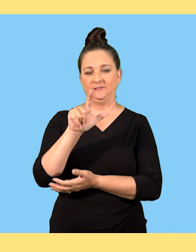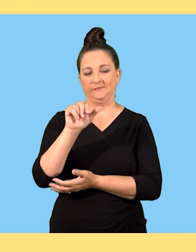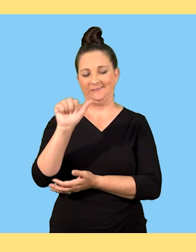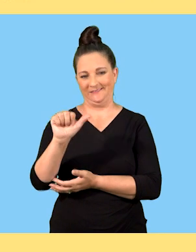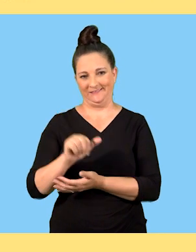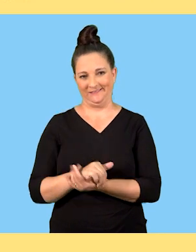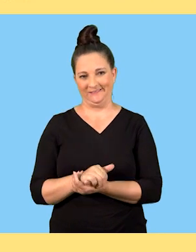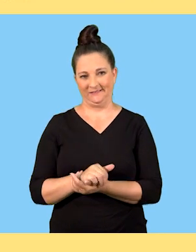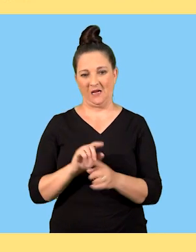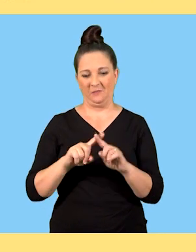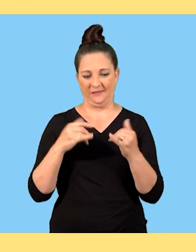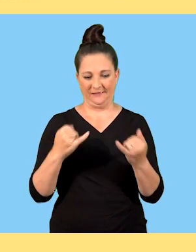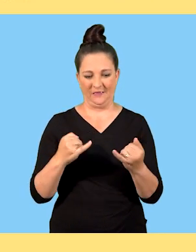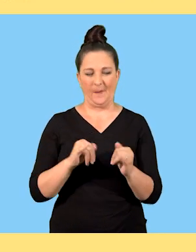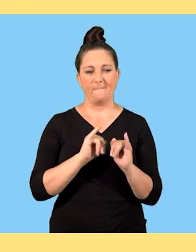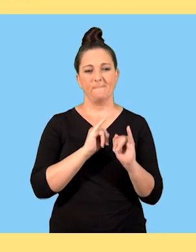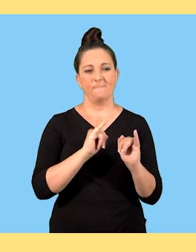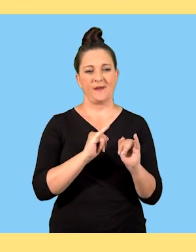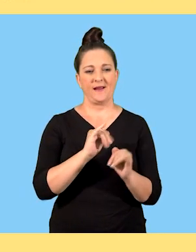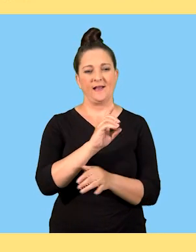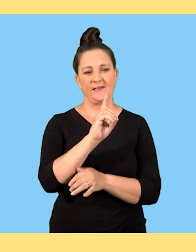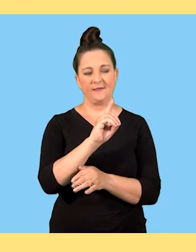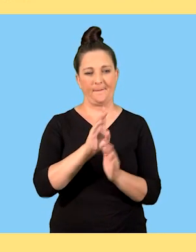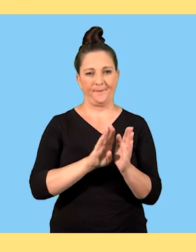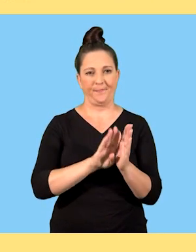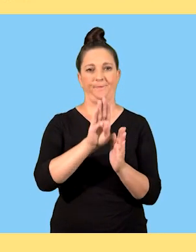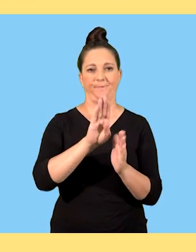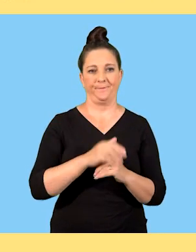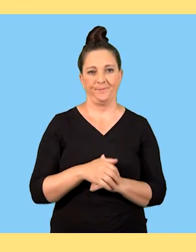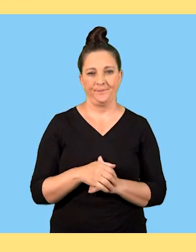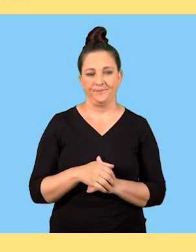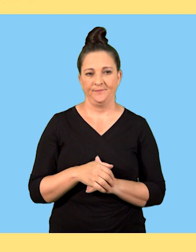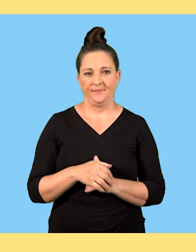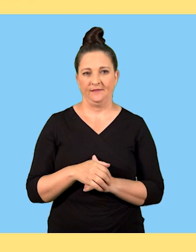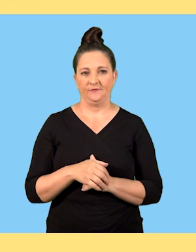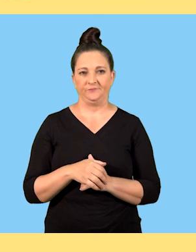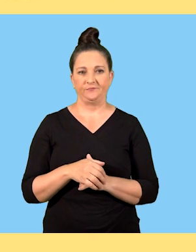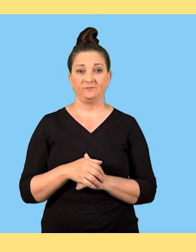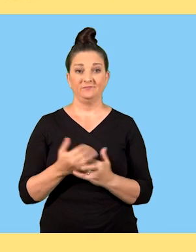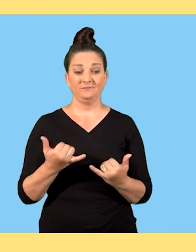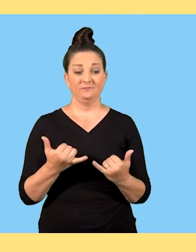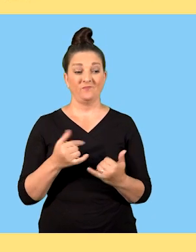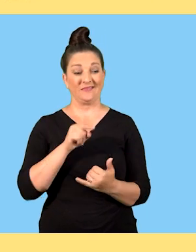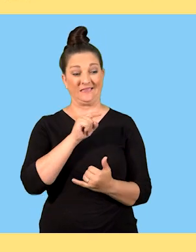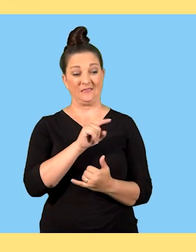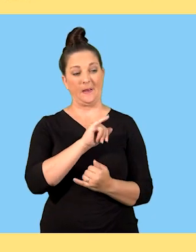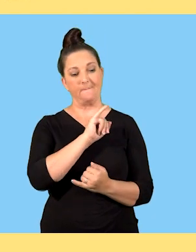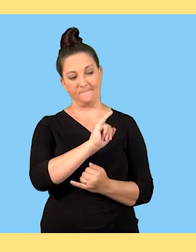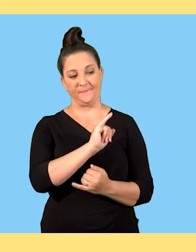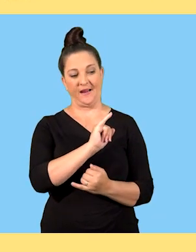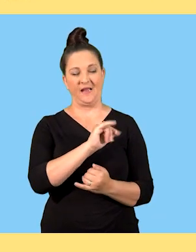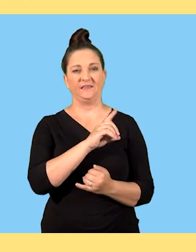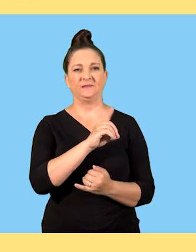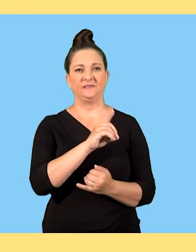1,076. Our bad debts have increased because the account of S. Smith has been written off. This is